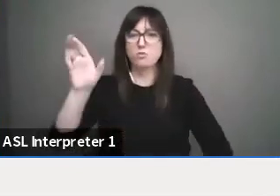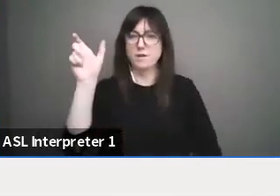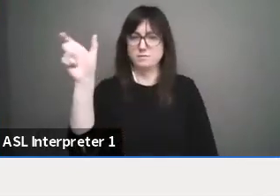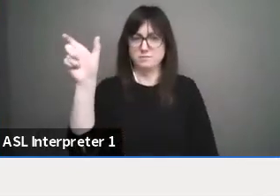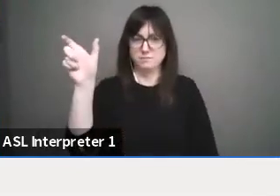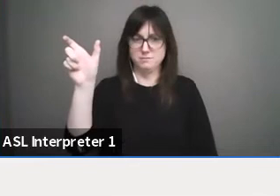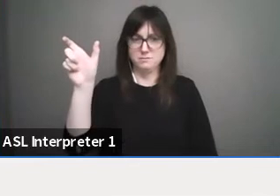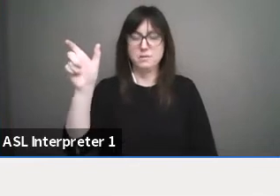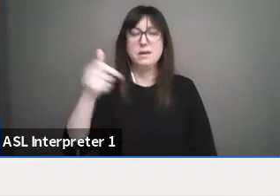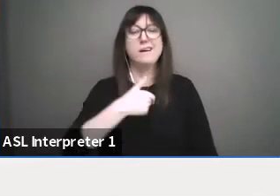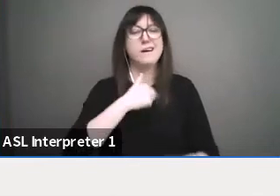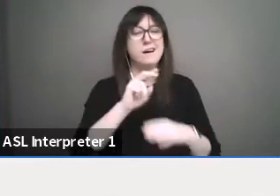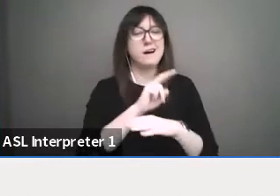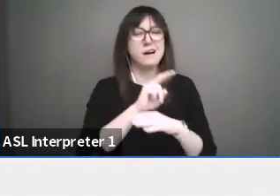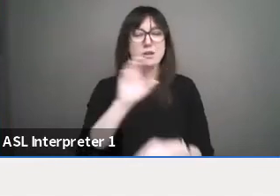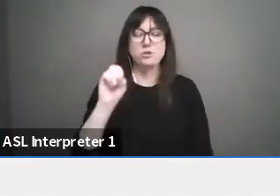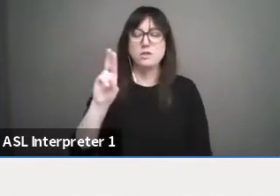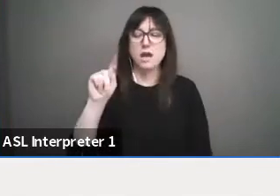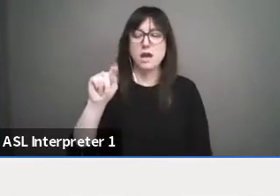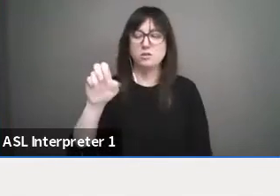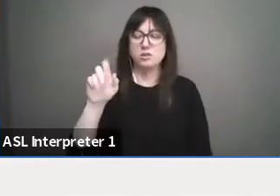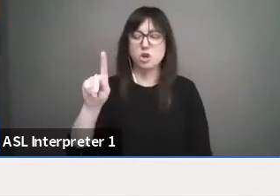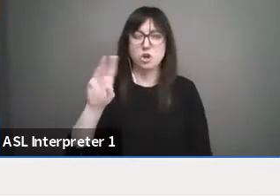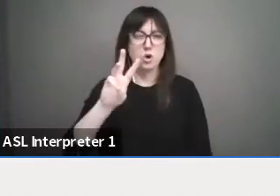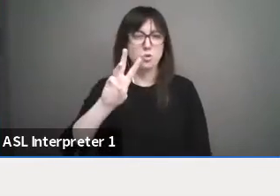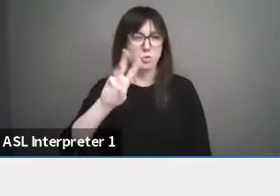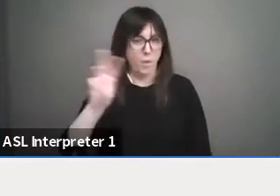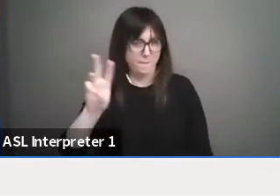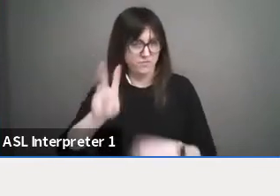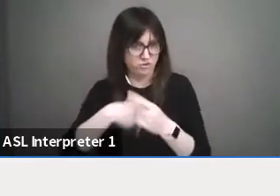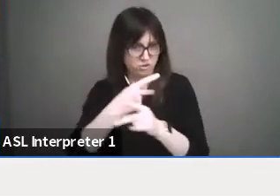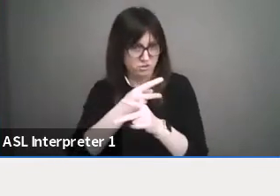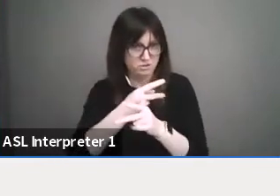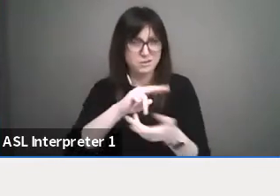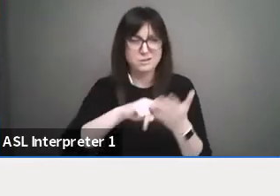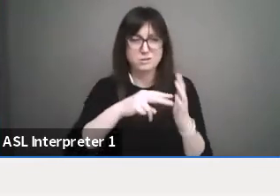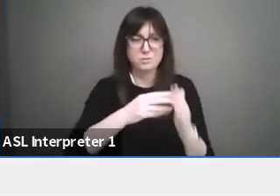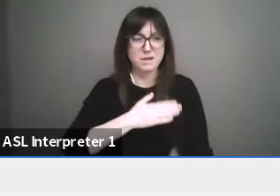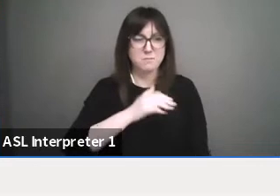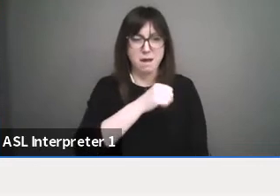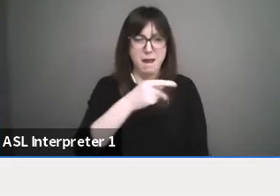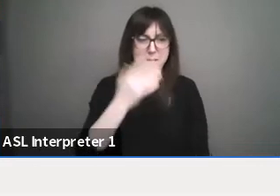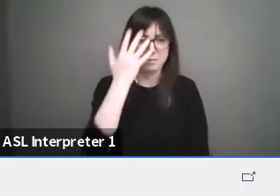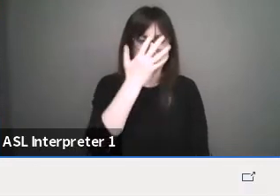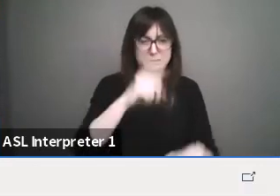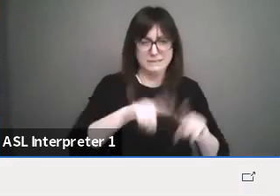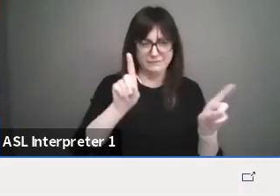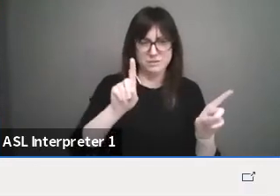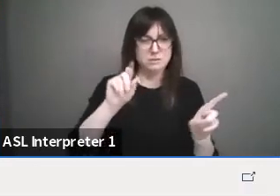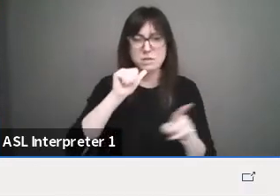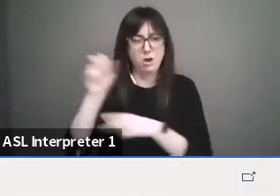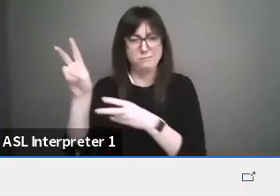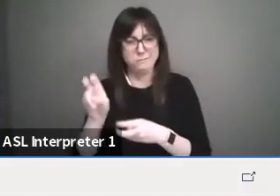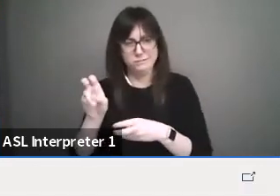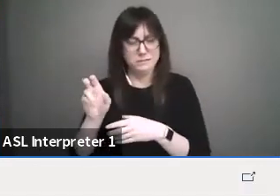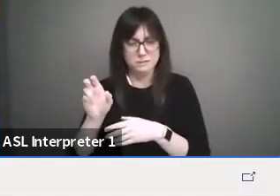Outlook for web Outlook. So my application is a little different. My app store is located somewhere